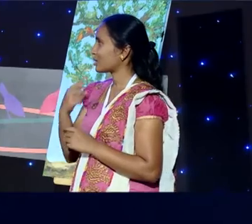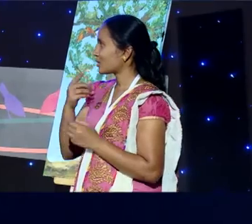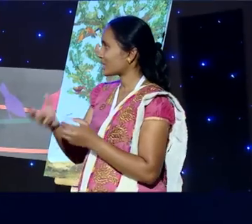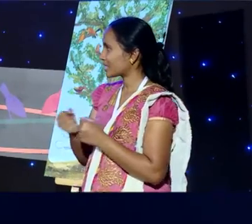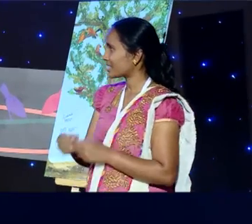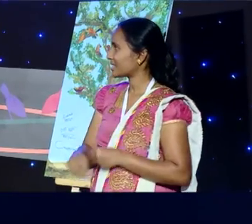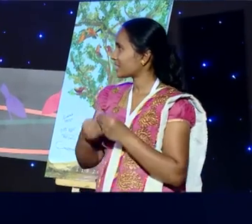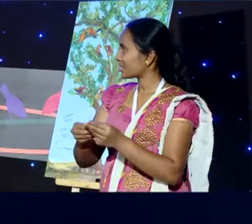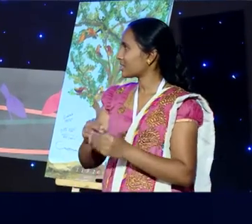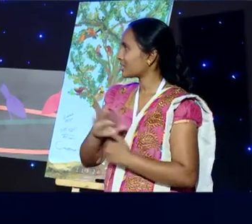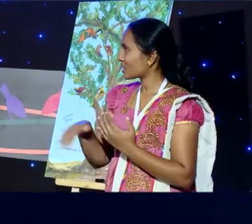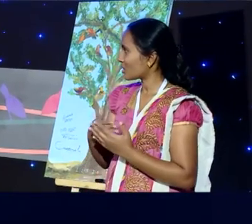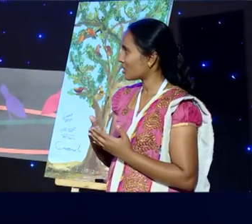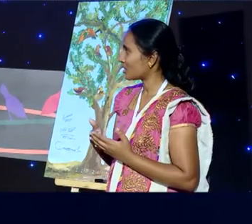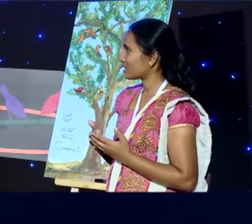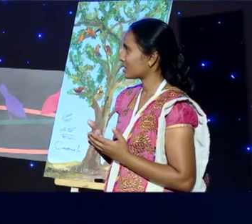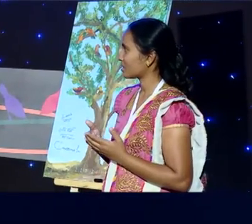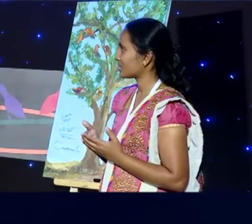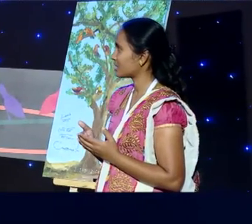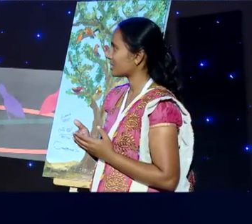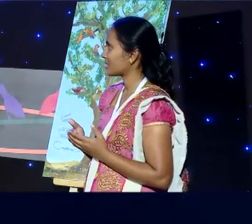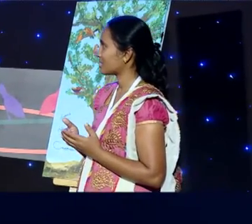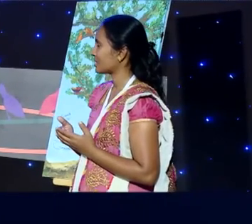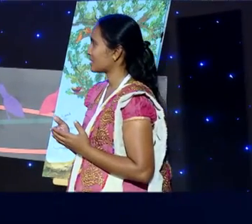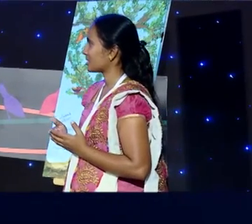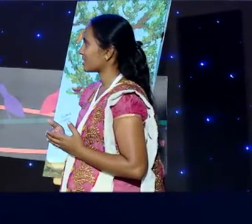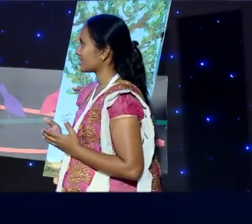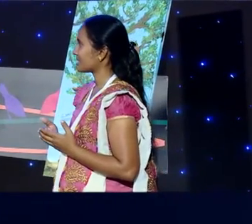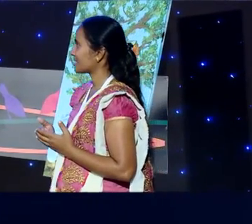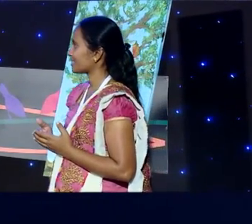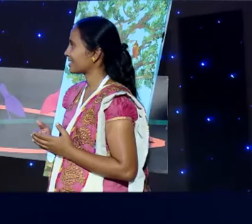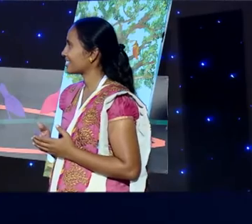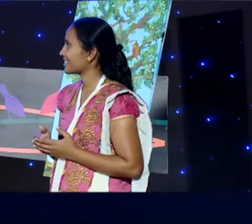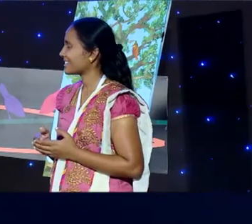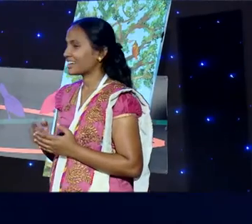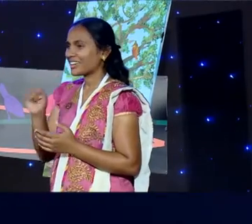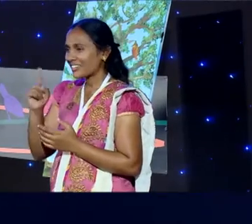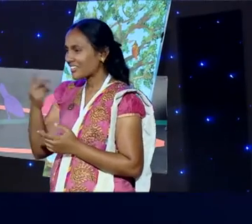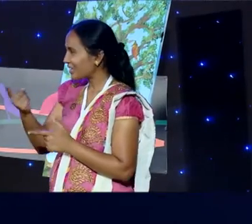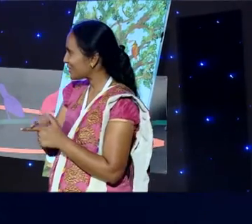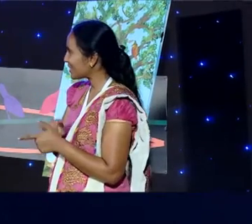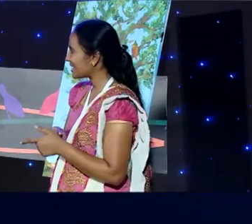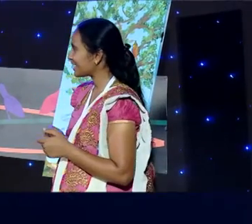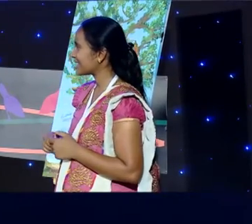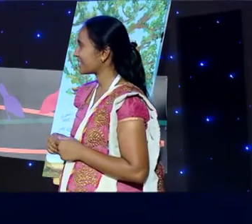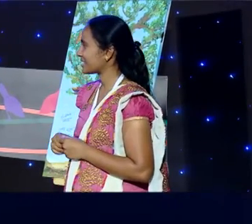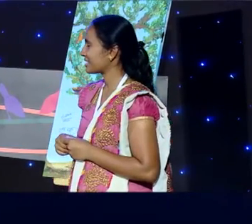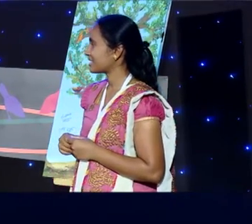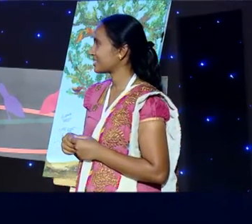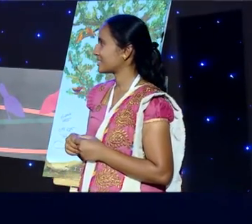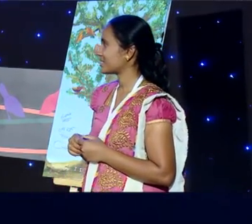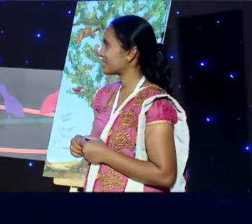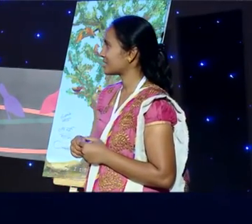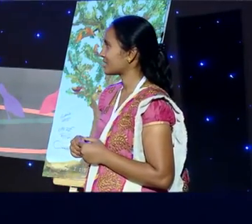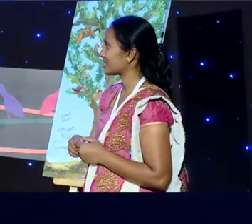Kitchen. Karma Kitchen's all of us. Why don't you give it to someone else? He's like, who are you guys, you know? What's going on? I'm trying to